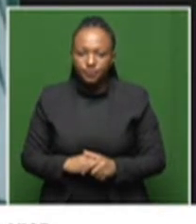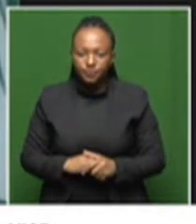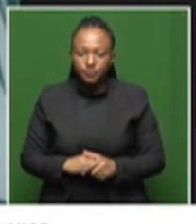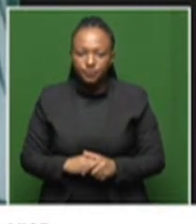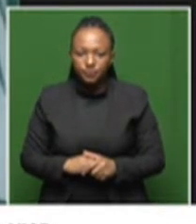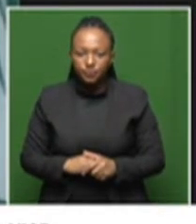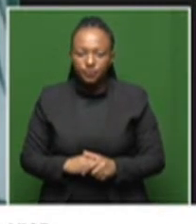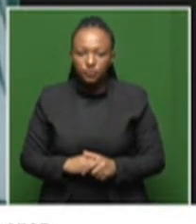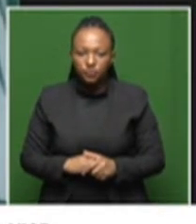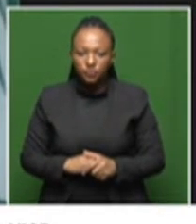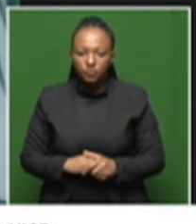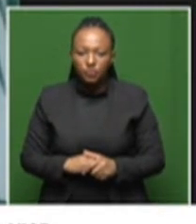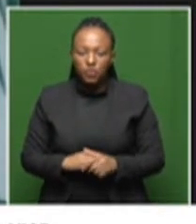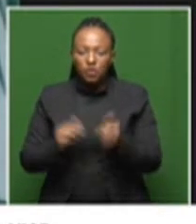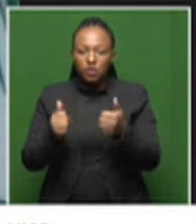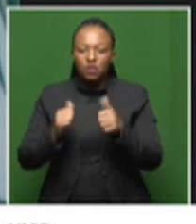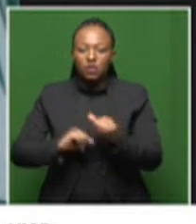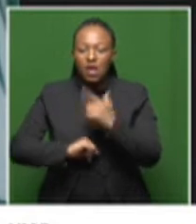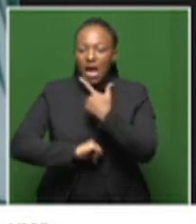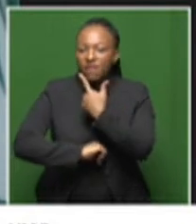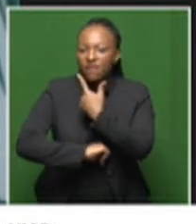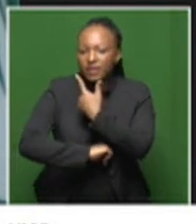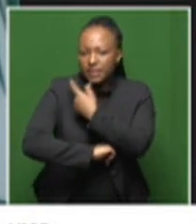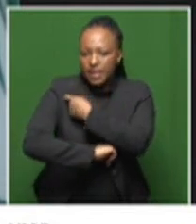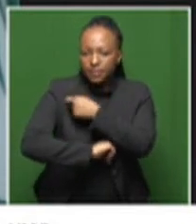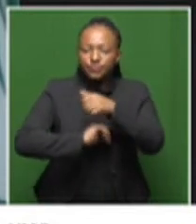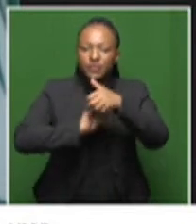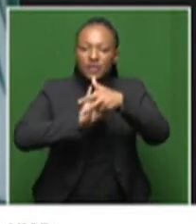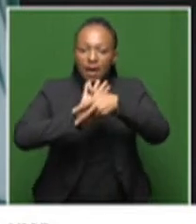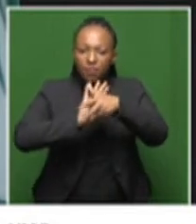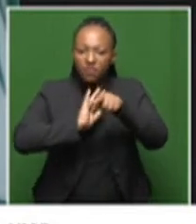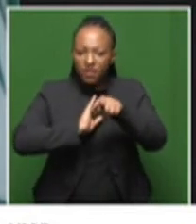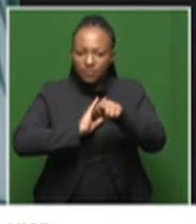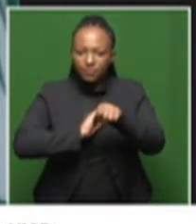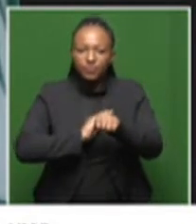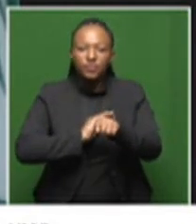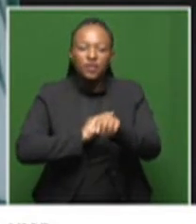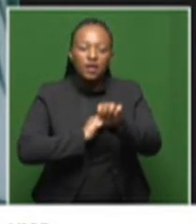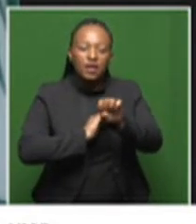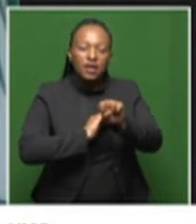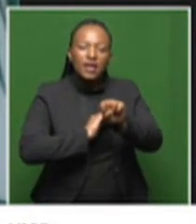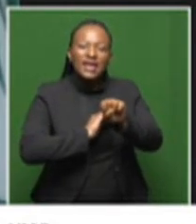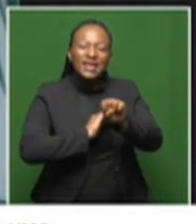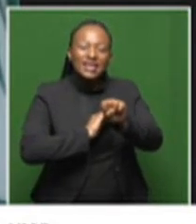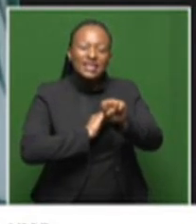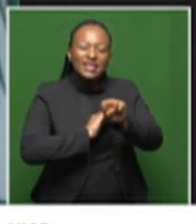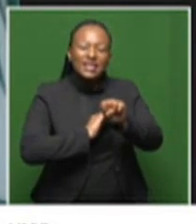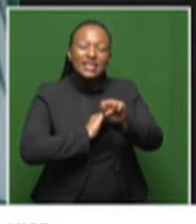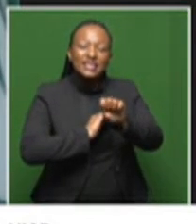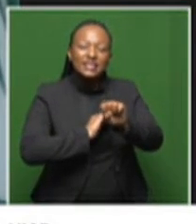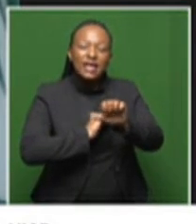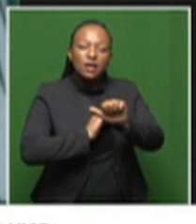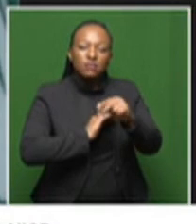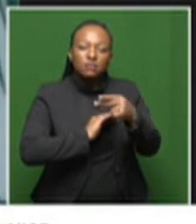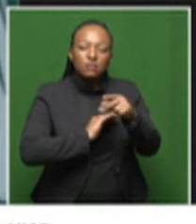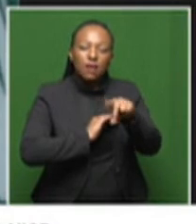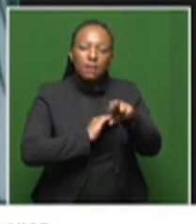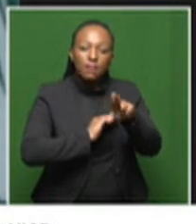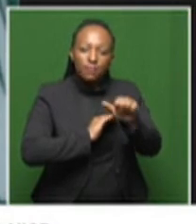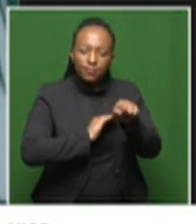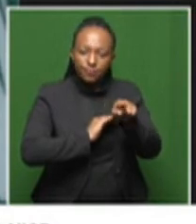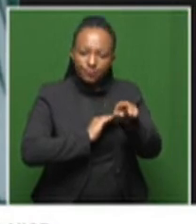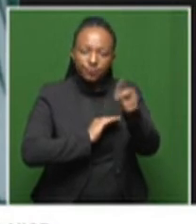And moving on the issue of vaccine approval, last week the South African Health Product Authority, on the approval of the